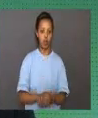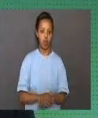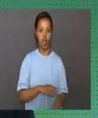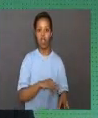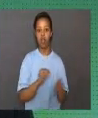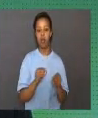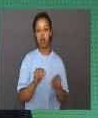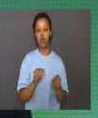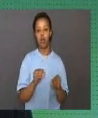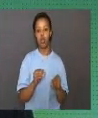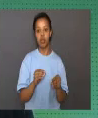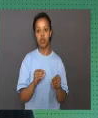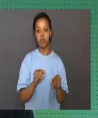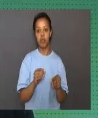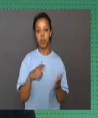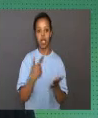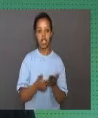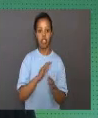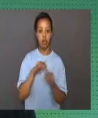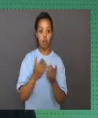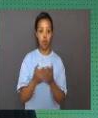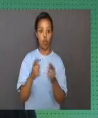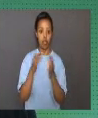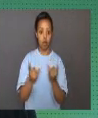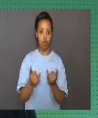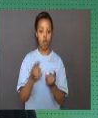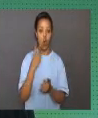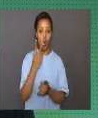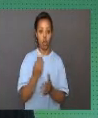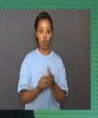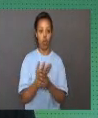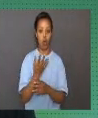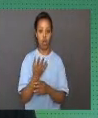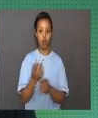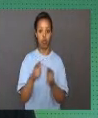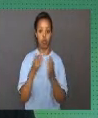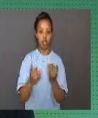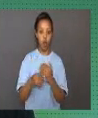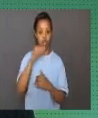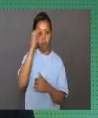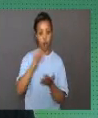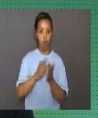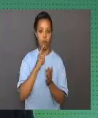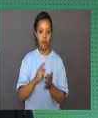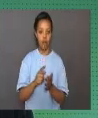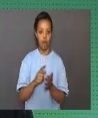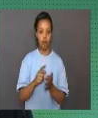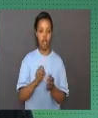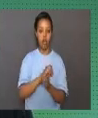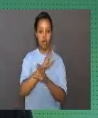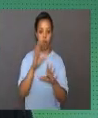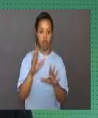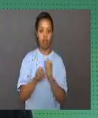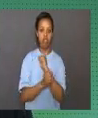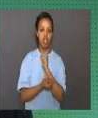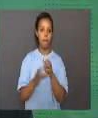Students, can you recall the two products that are formed during the